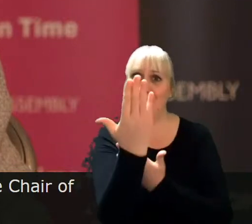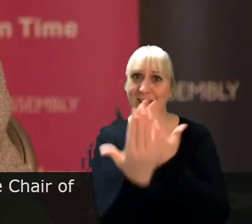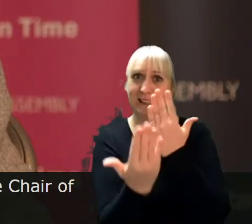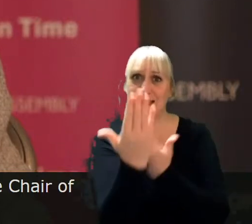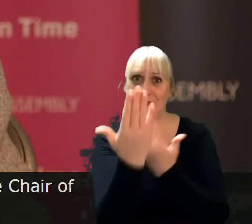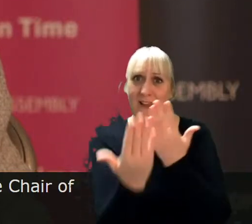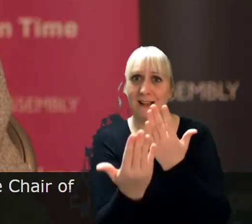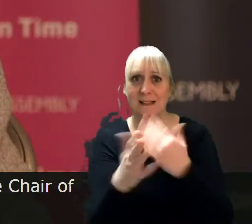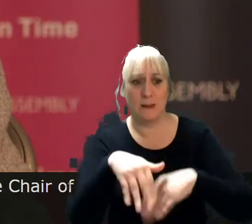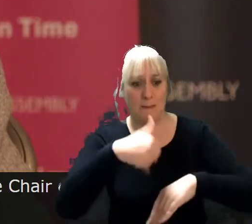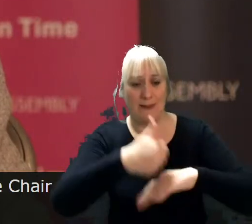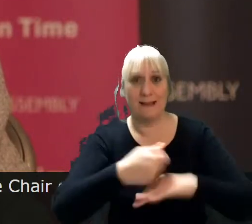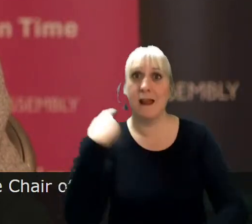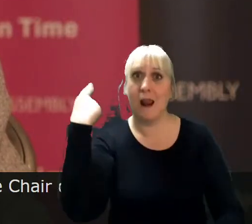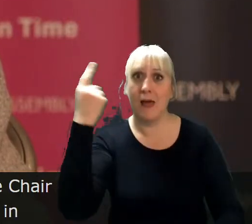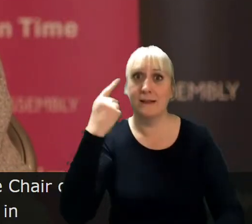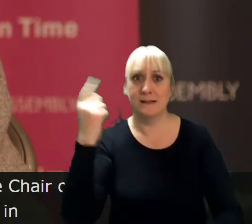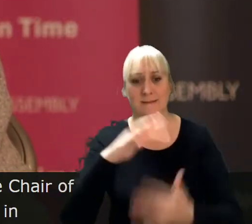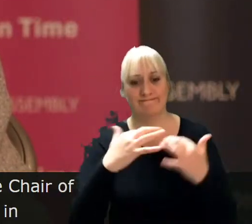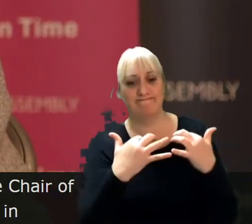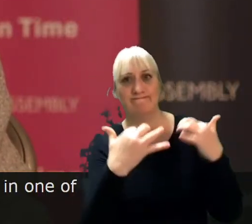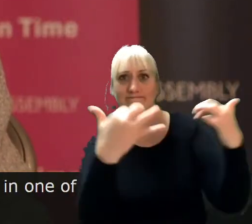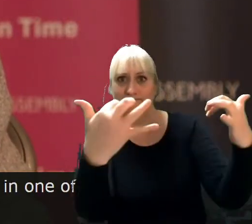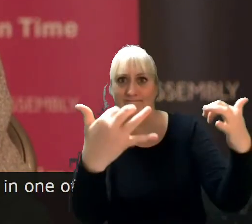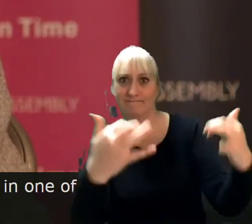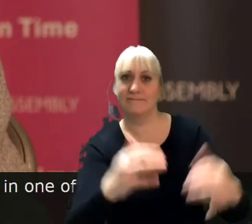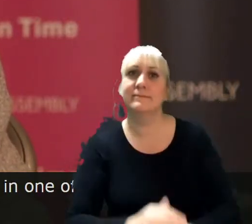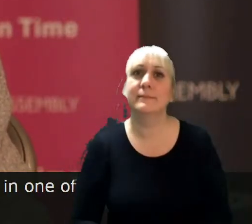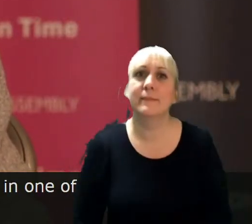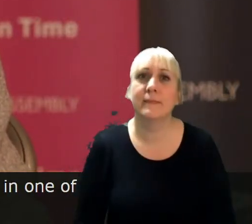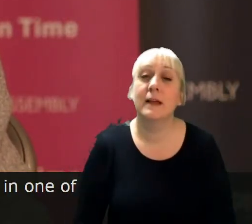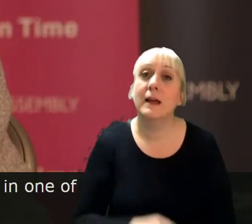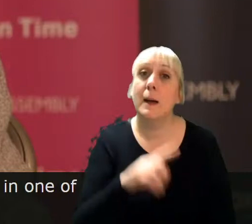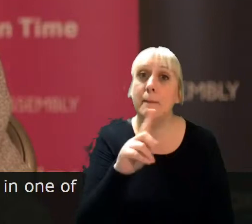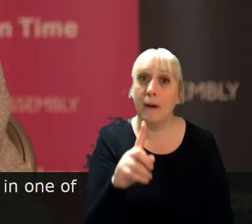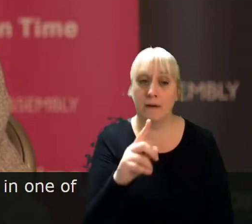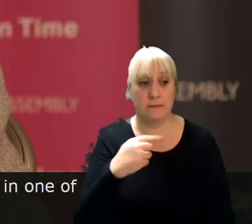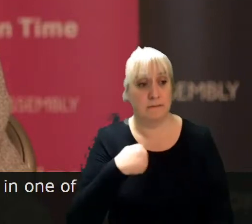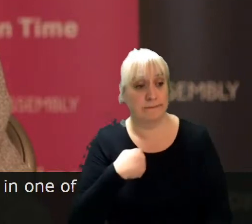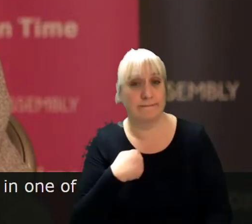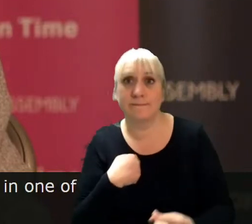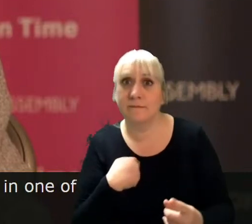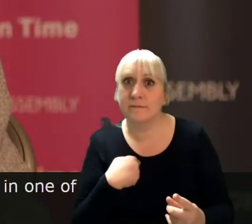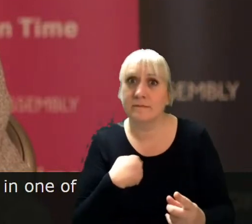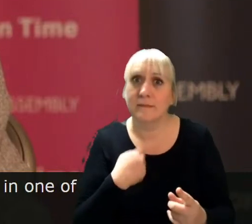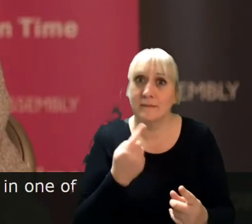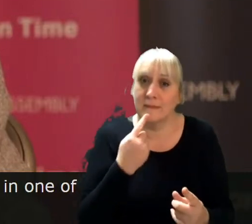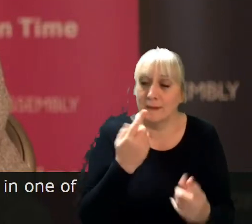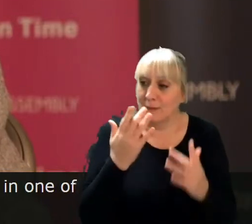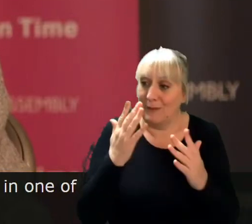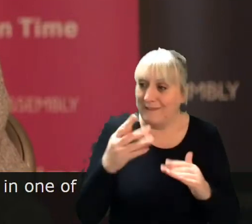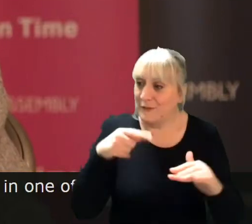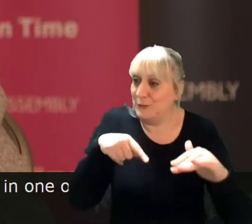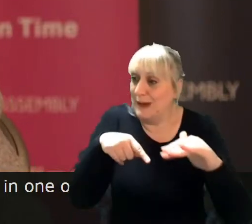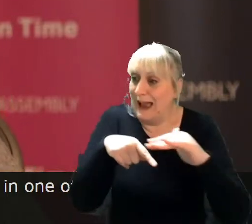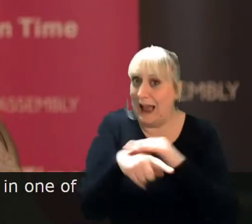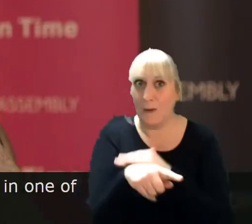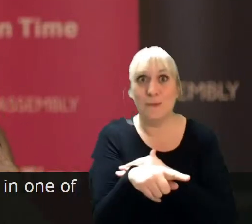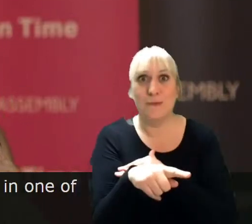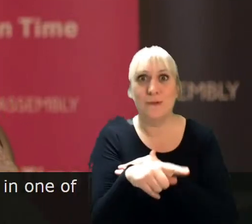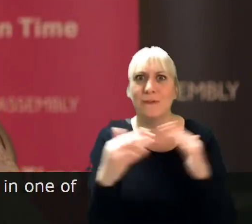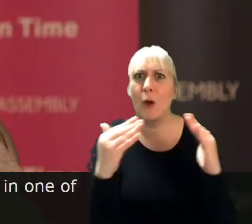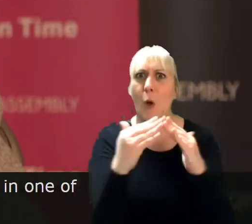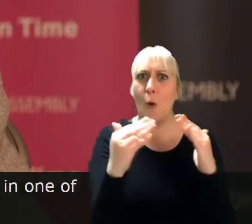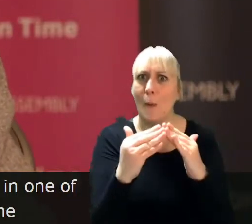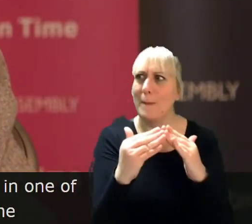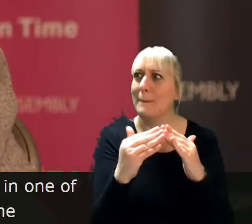locations, but it is a small consolation that we do not have to leave the homes on such freezing February